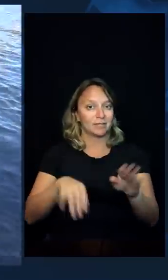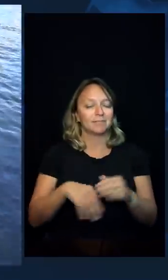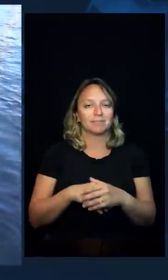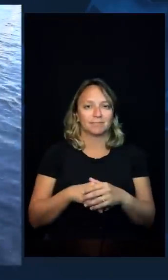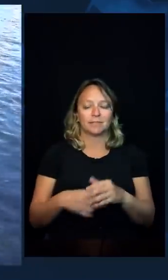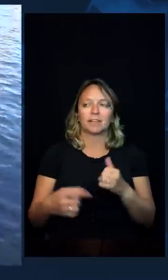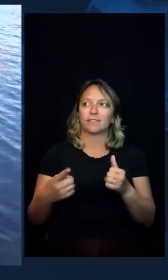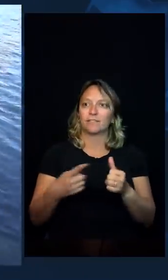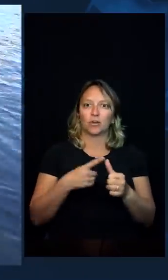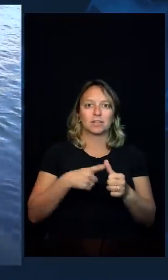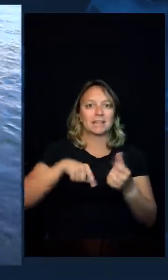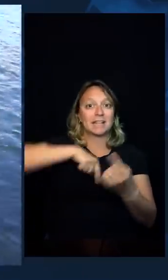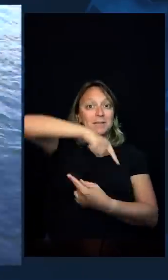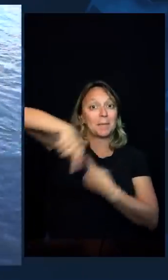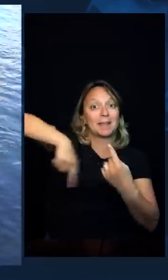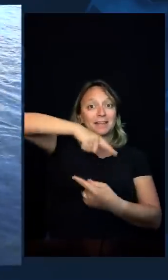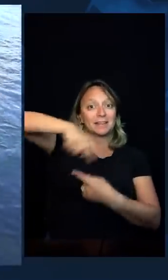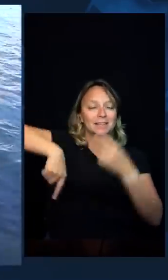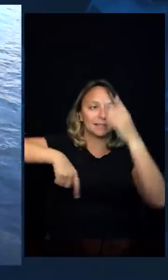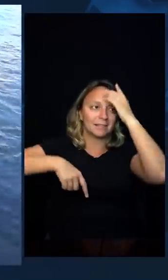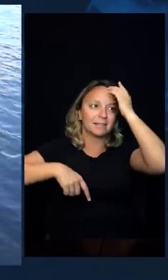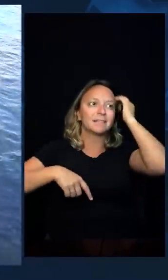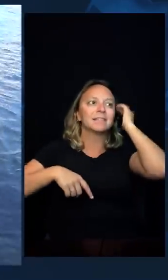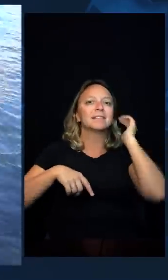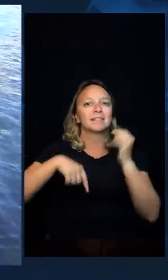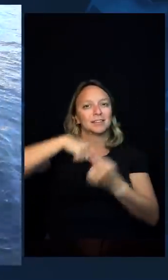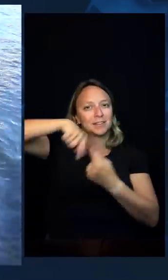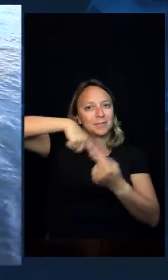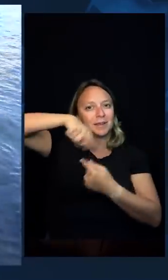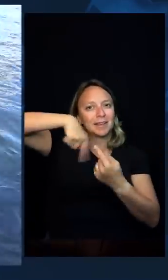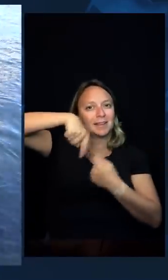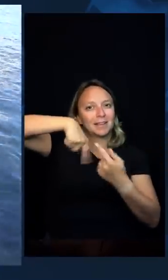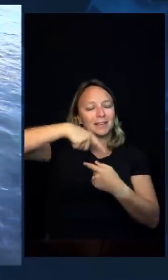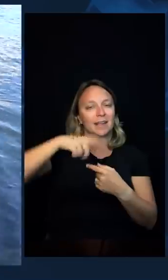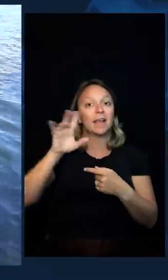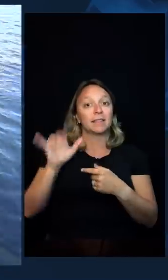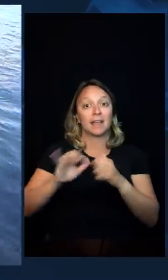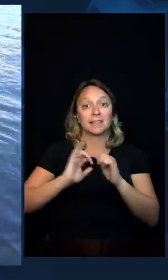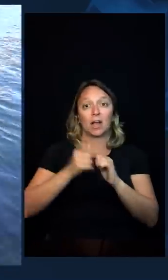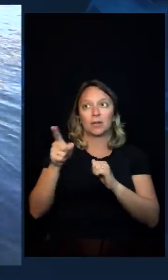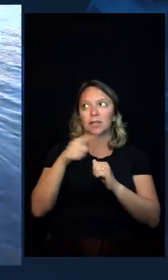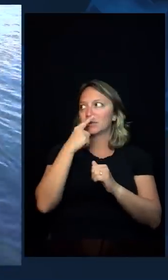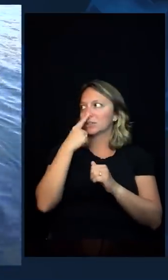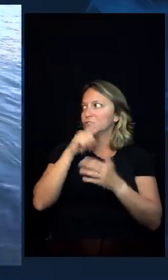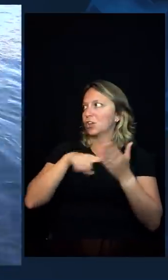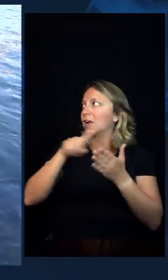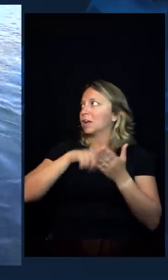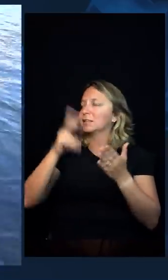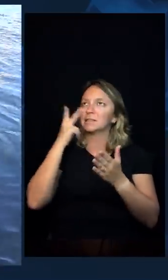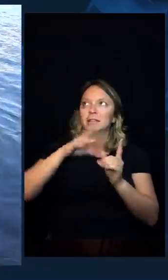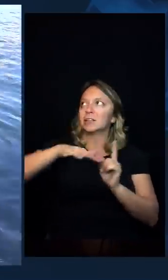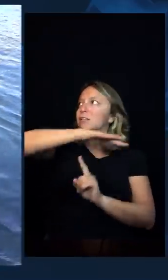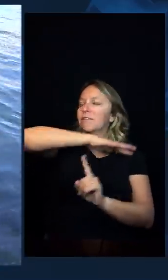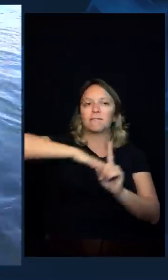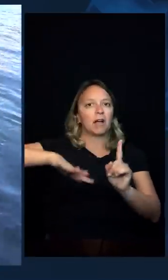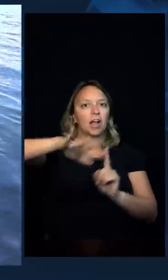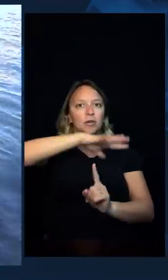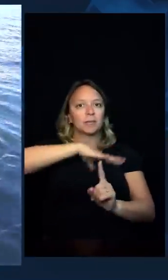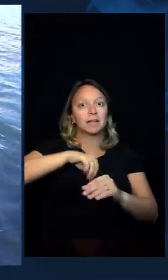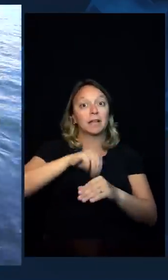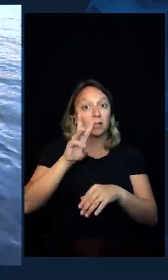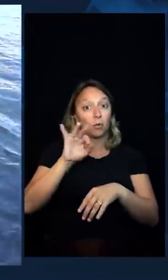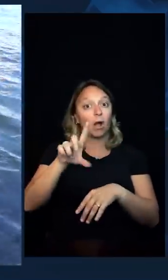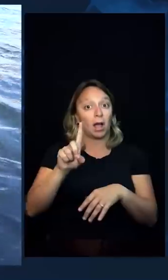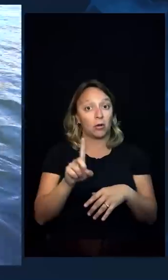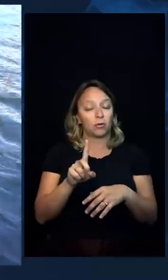First, we're gonna go into a spin. She's asking Hogan to spin around, and this is how he would check out his surroundings out in the wild.